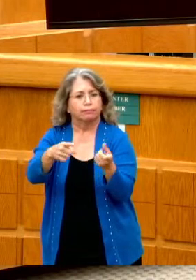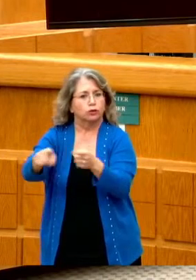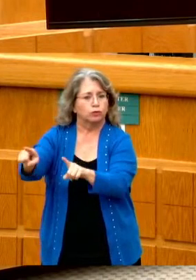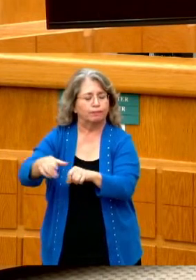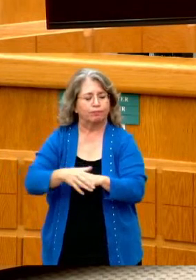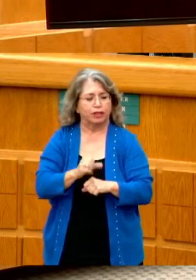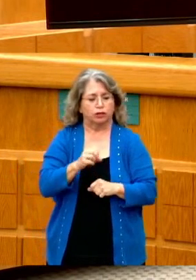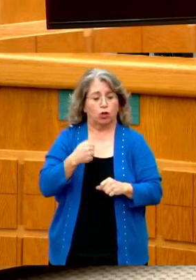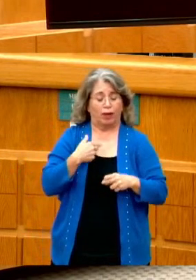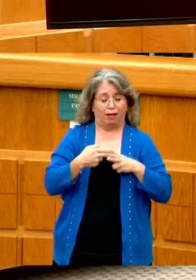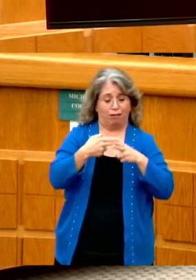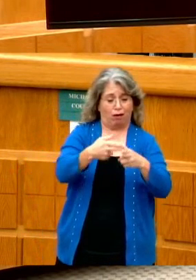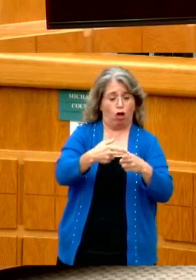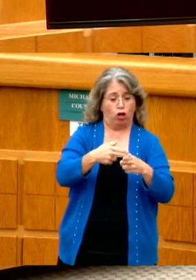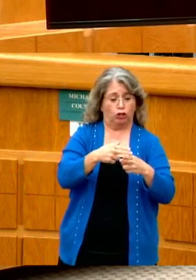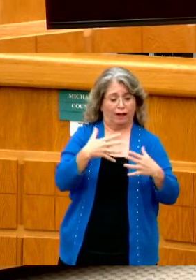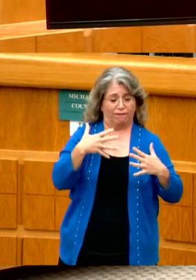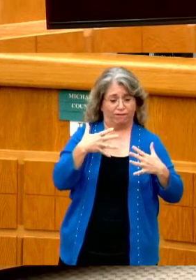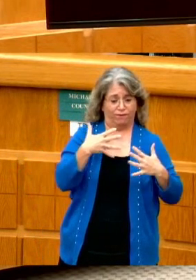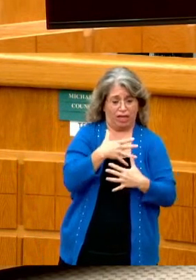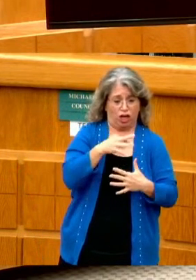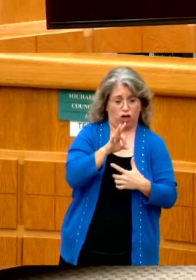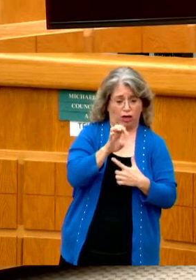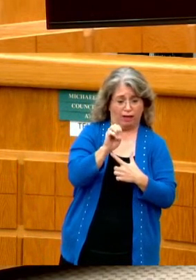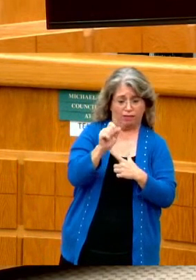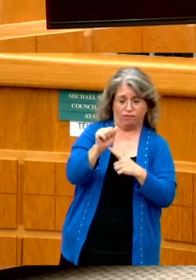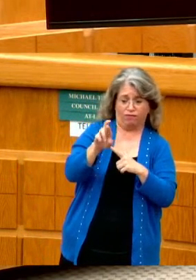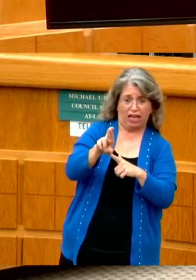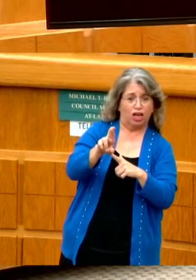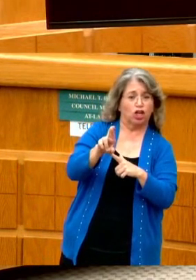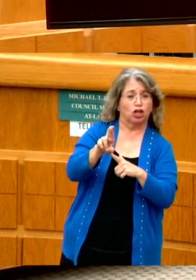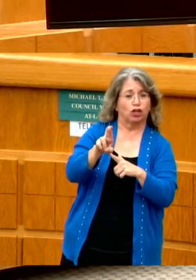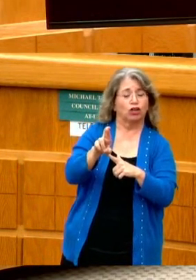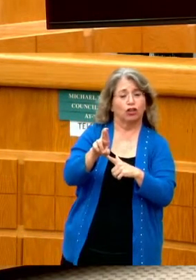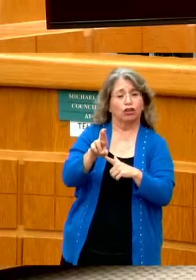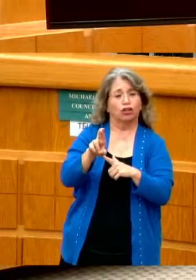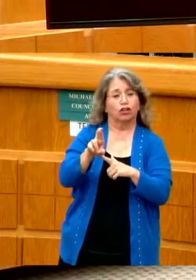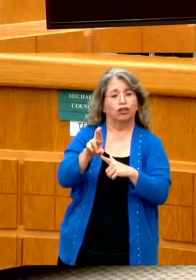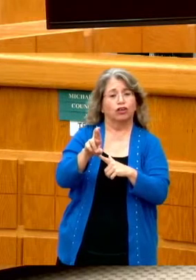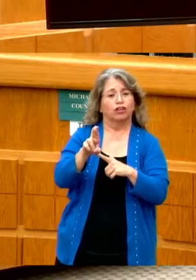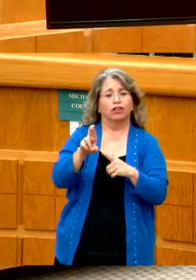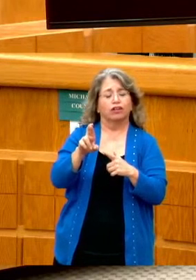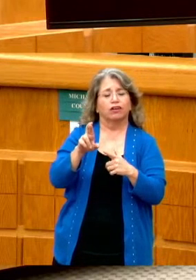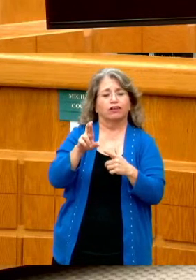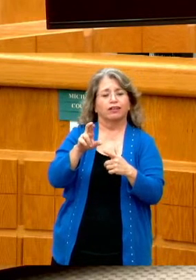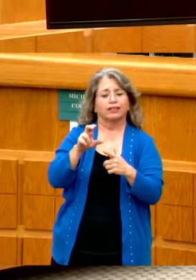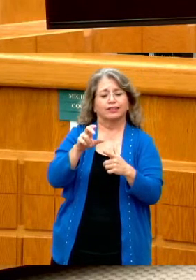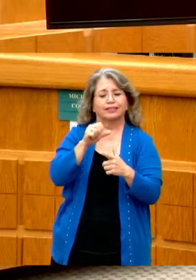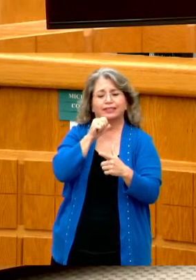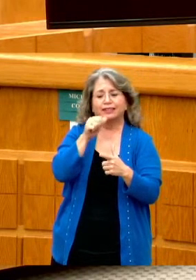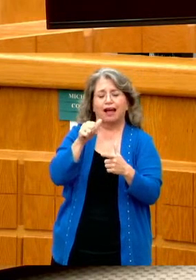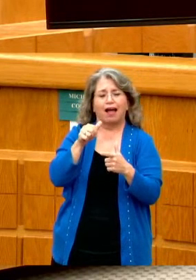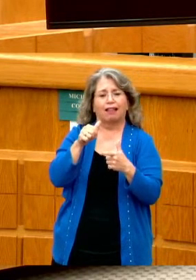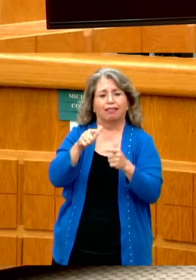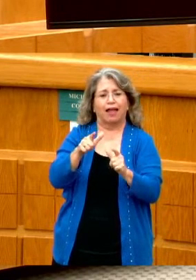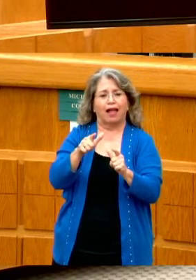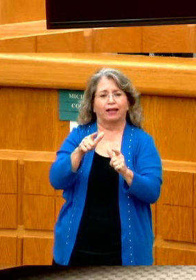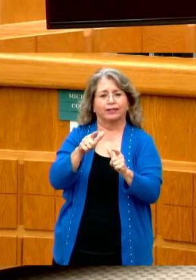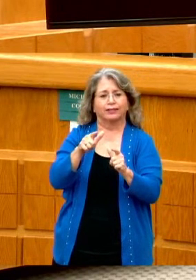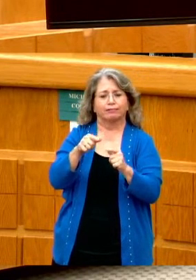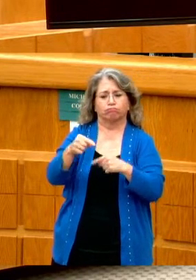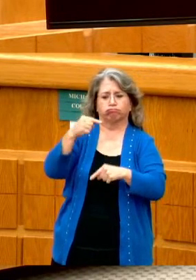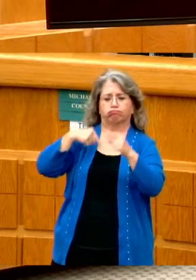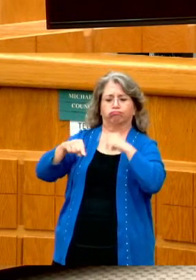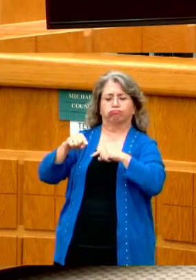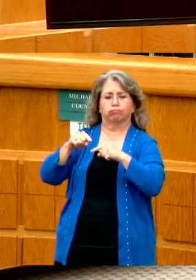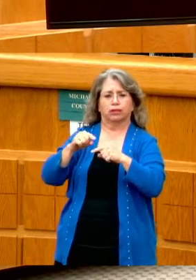terror which paralyzes needed efforts to convert retreat into advance. God, how I love those words.